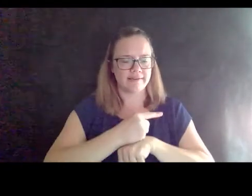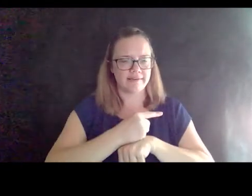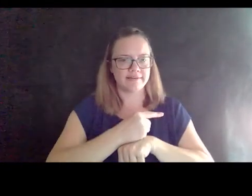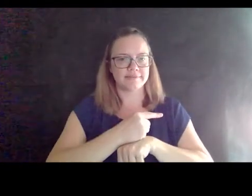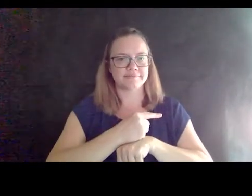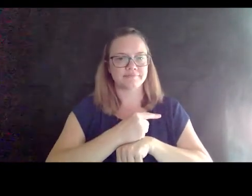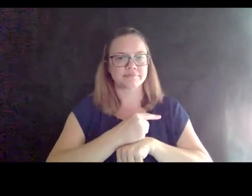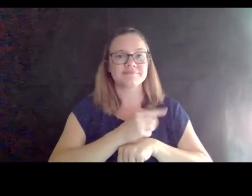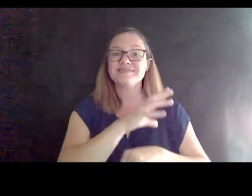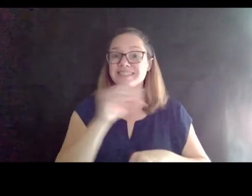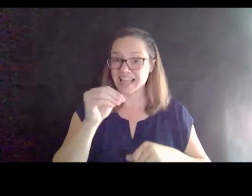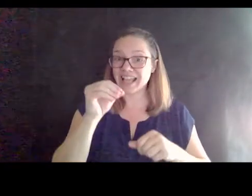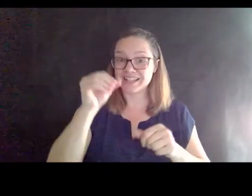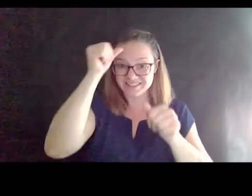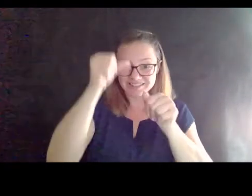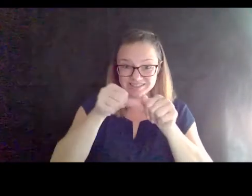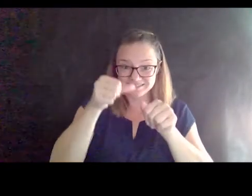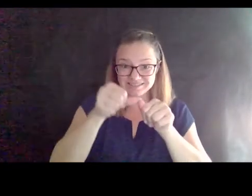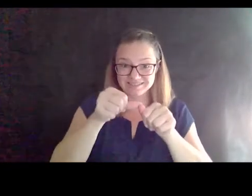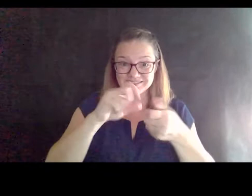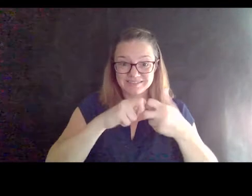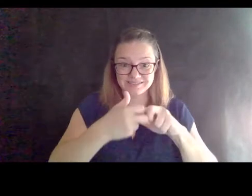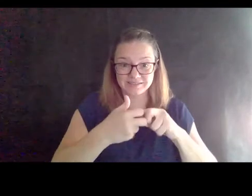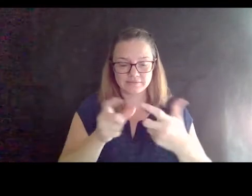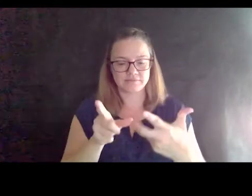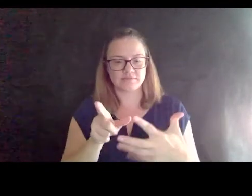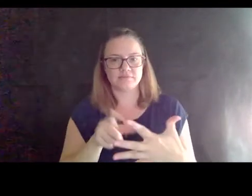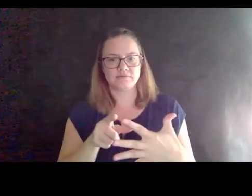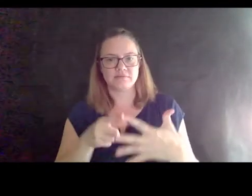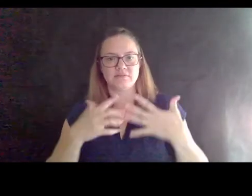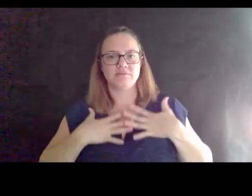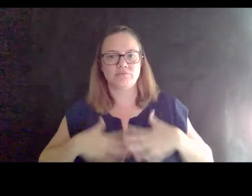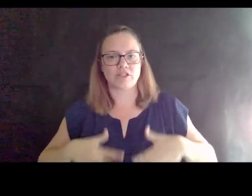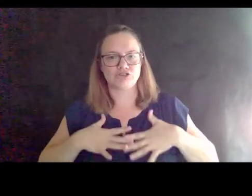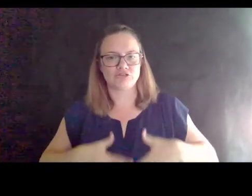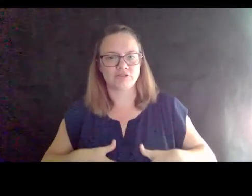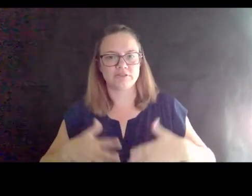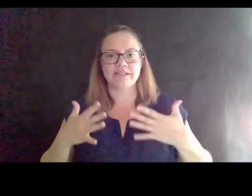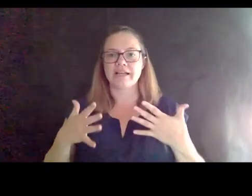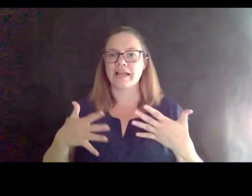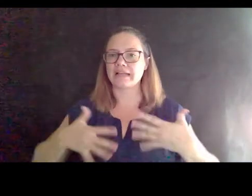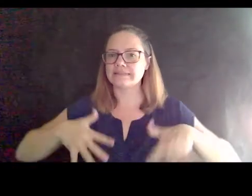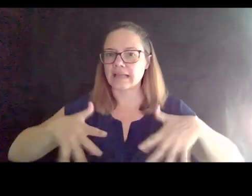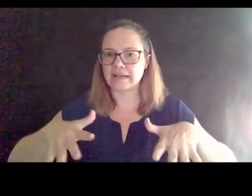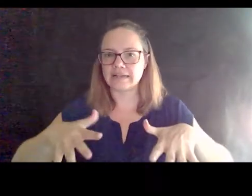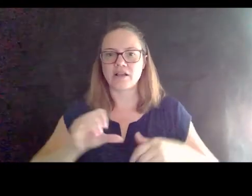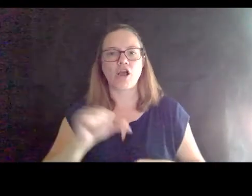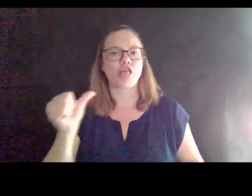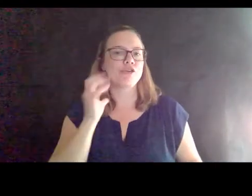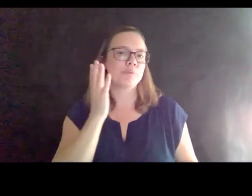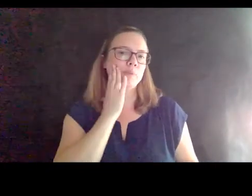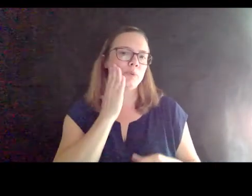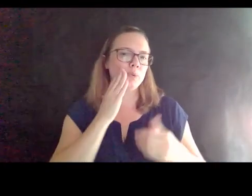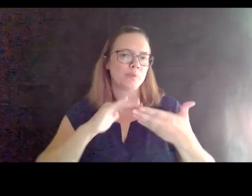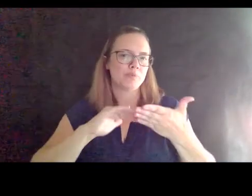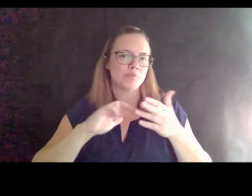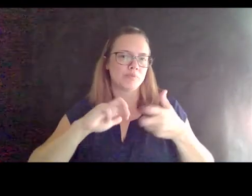and also including memory problems, depression, anxiety, and other mood problems.